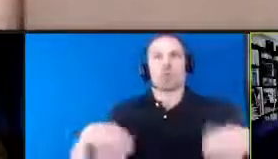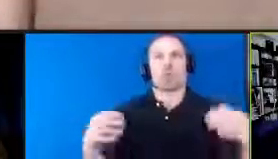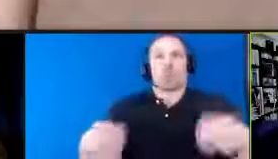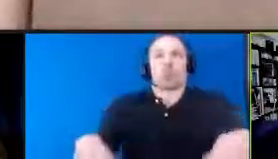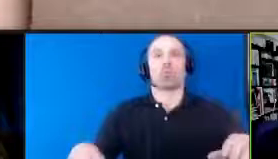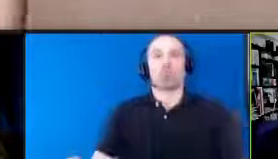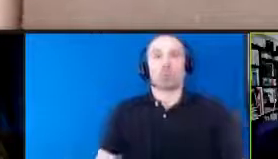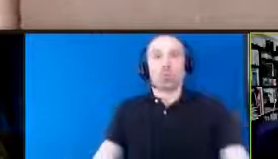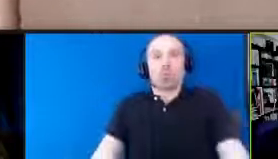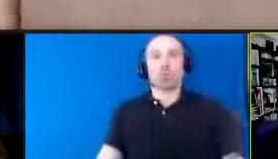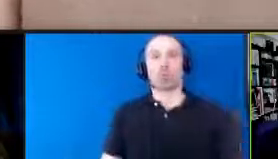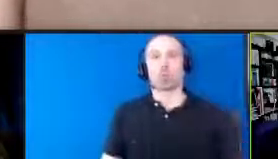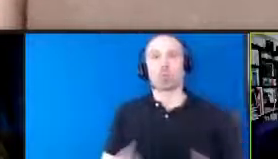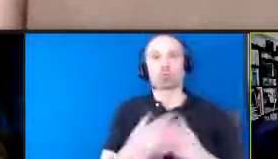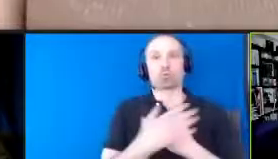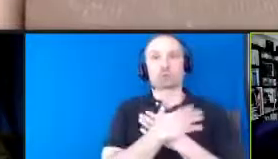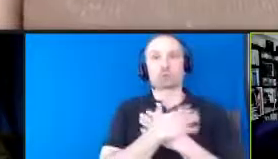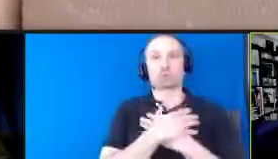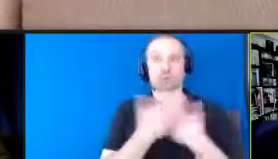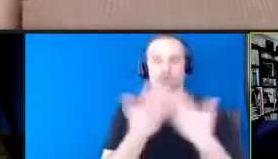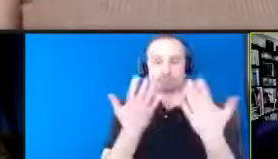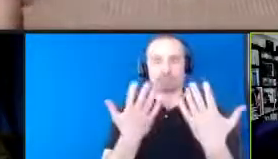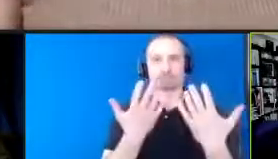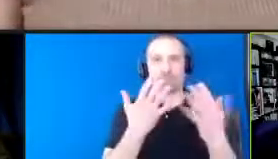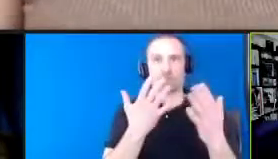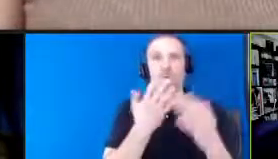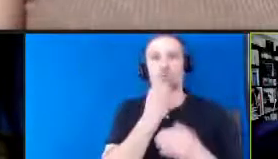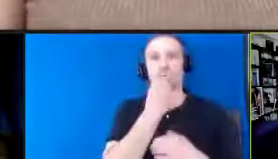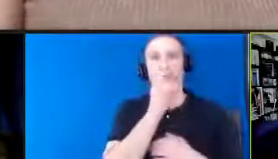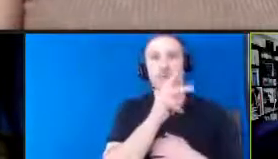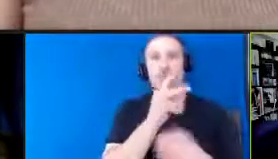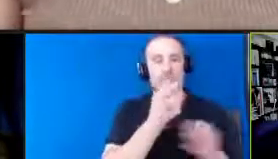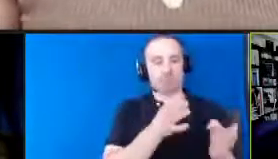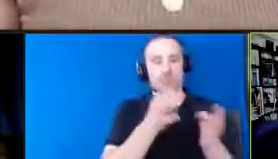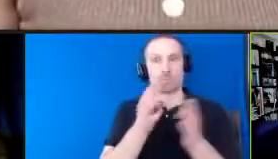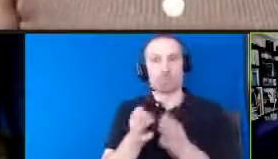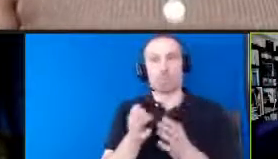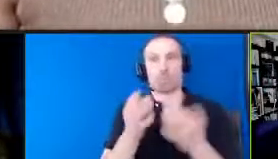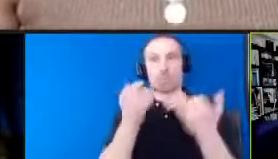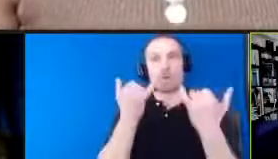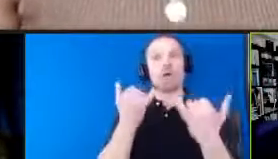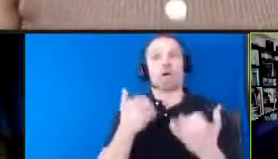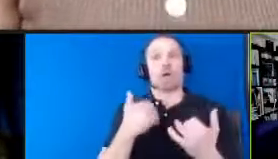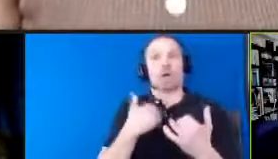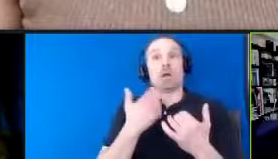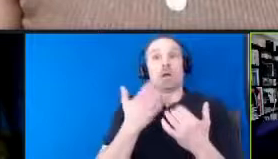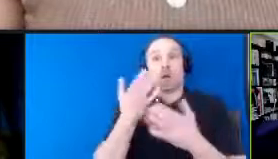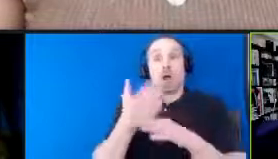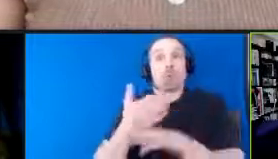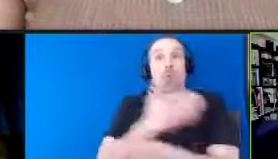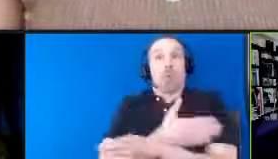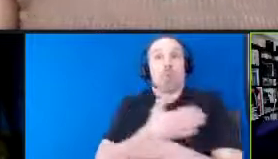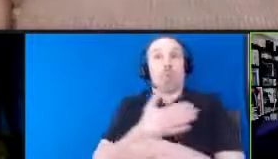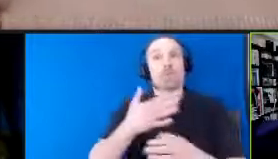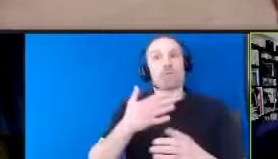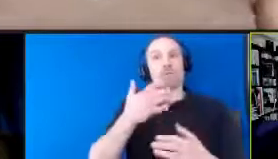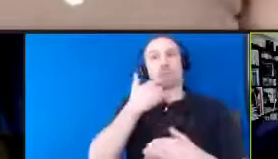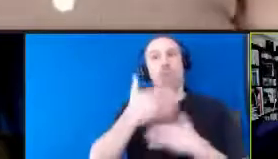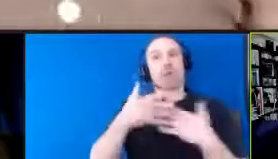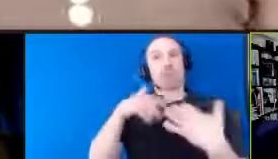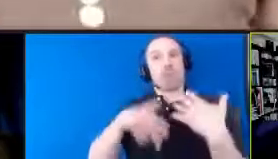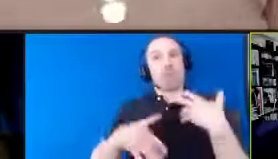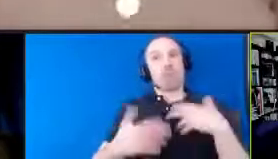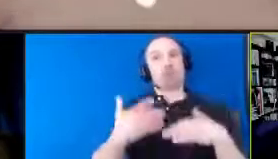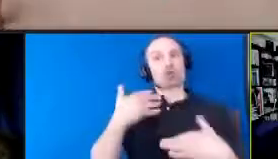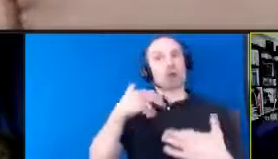our movement today, we're going to increase our circulation by kind of wringing out our body. Think of your body and